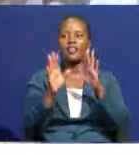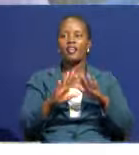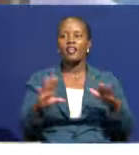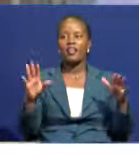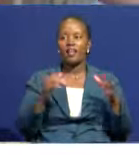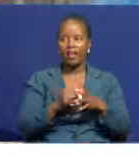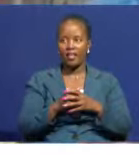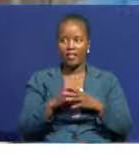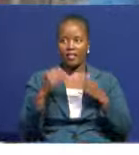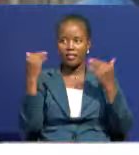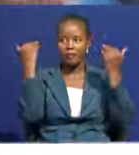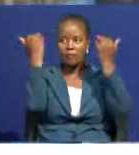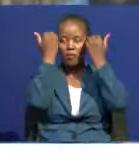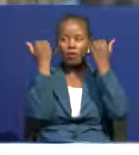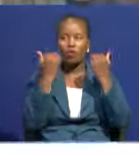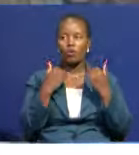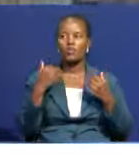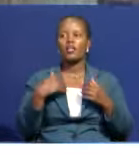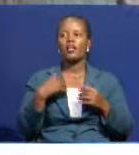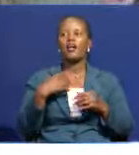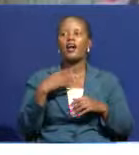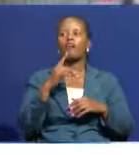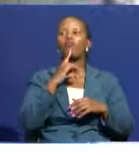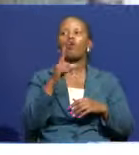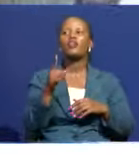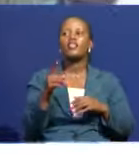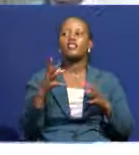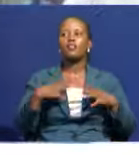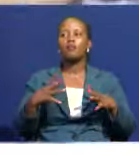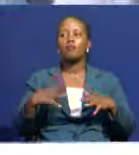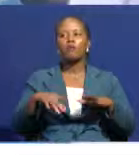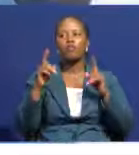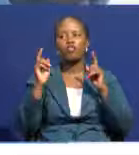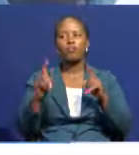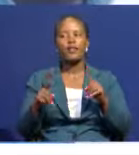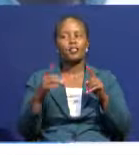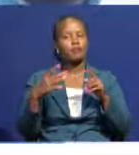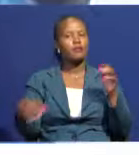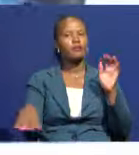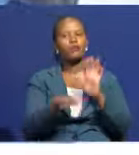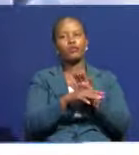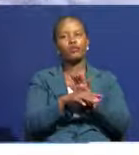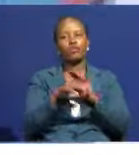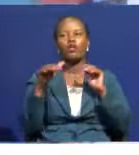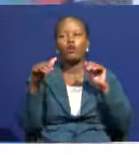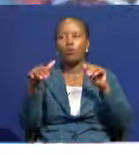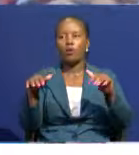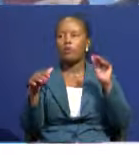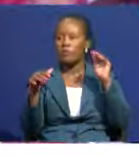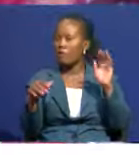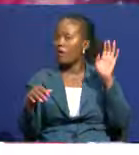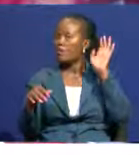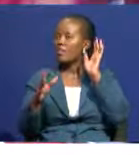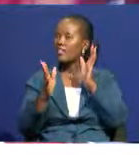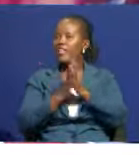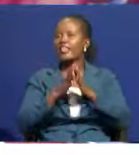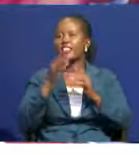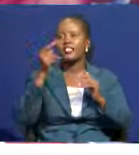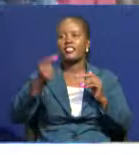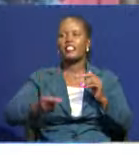has already ordered the invaders to vacate the land pending a hearing and determination of the ongoing case.